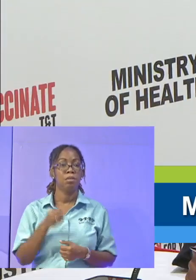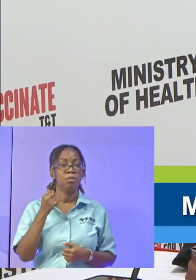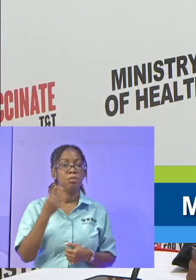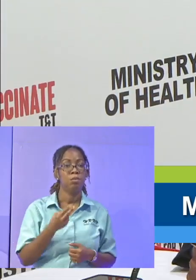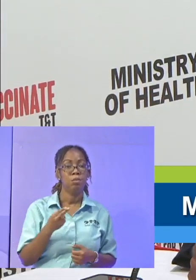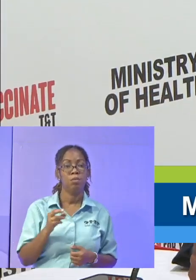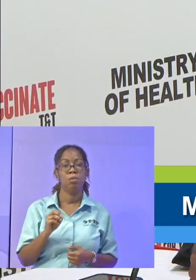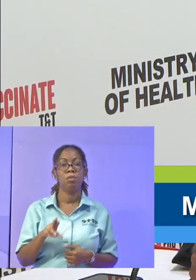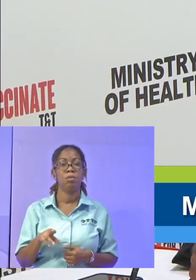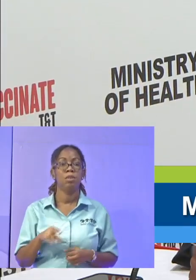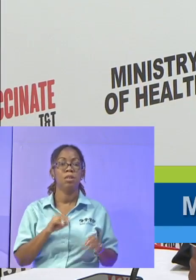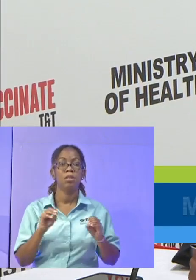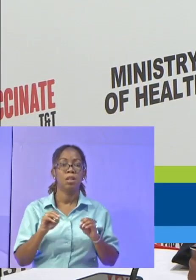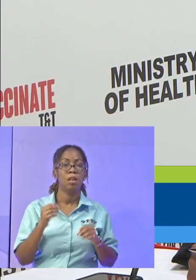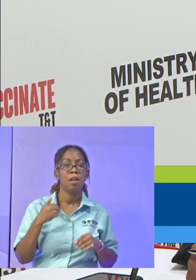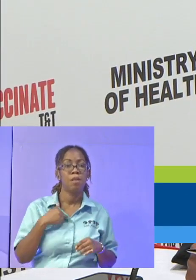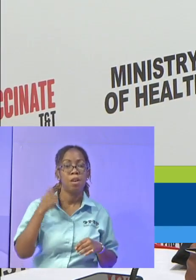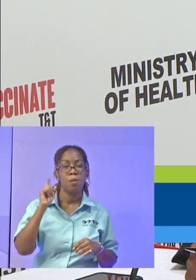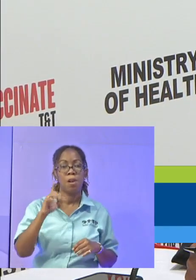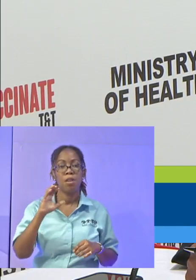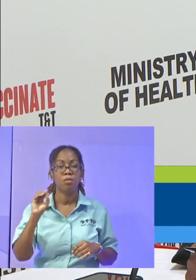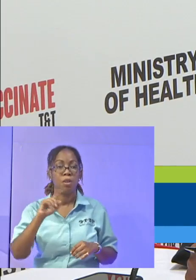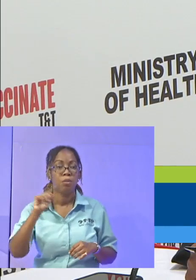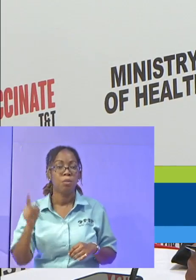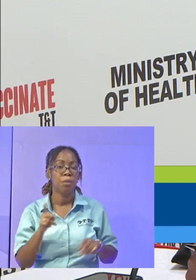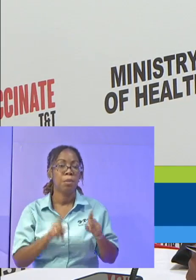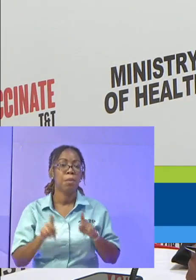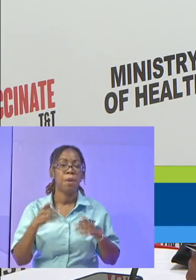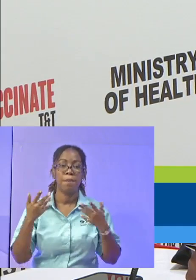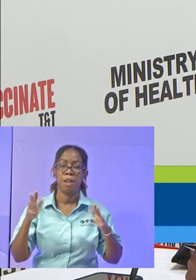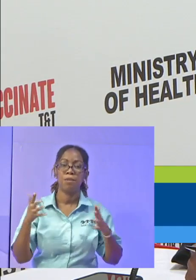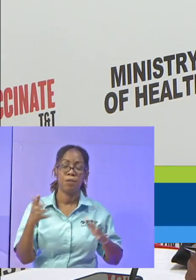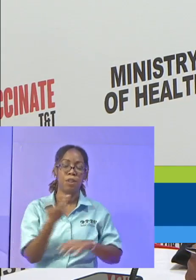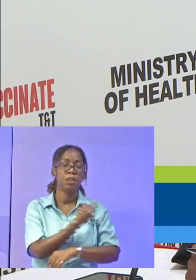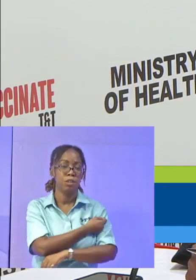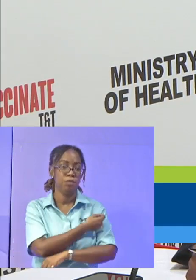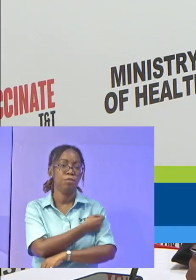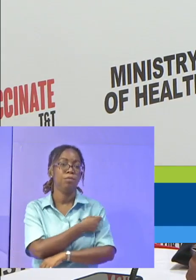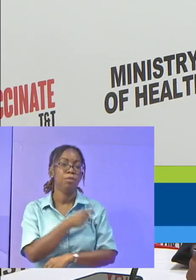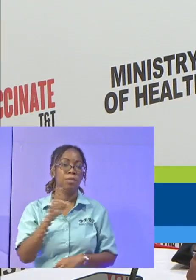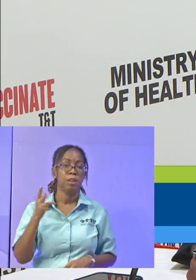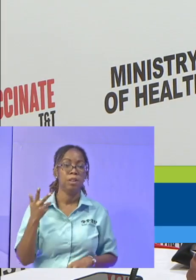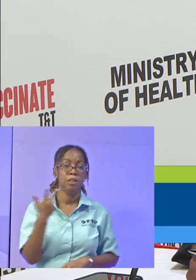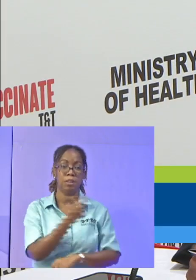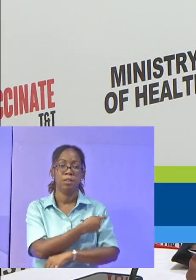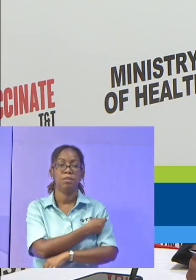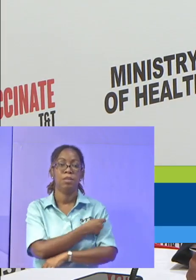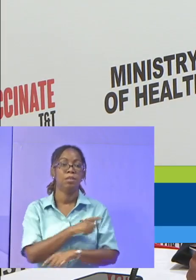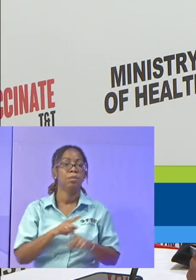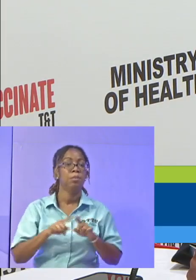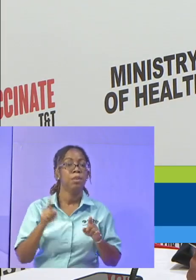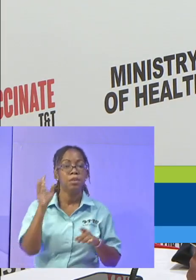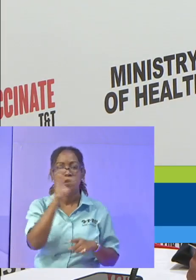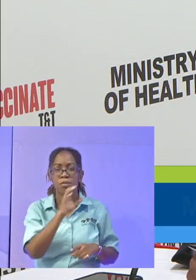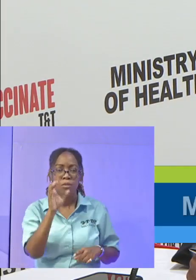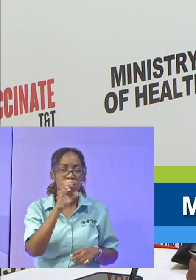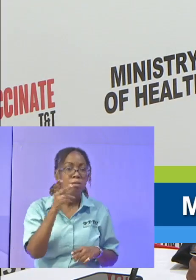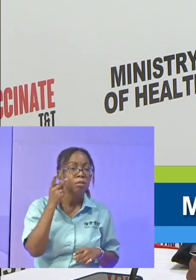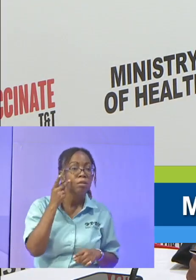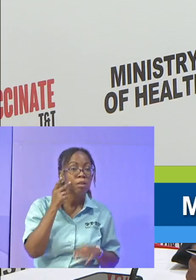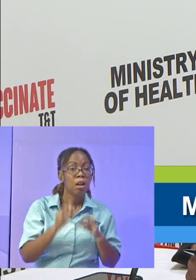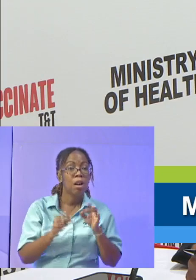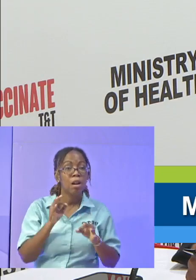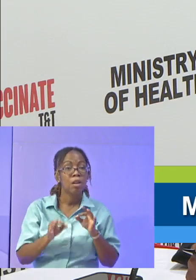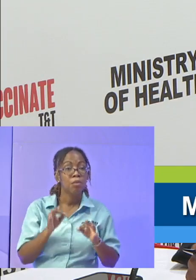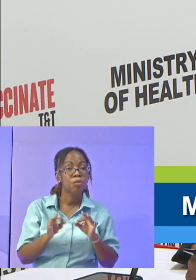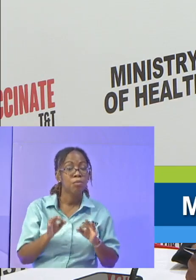have about 100,000 people now with boosters. We'll go into the records and check to see if anyone with boosters have